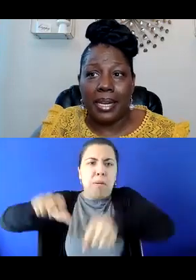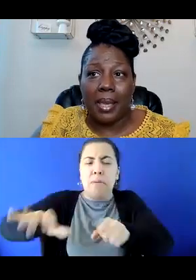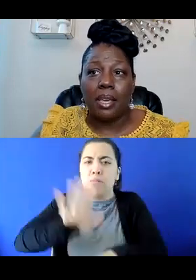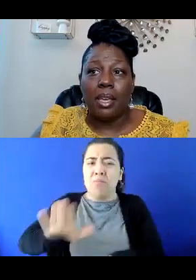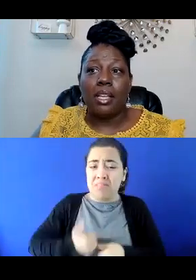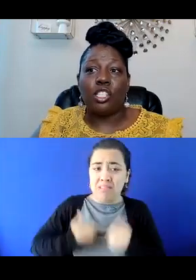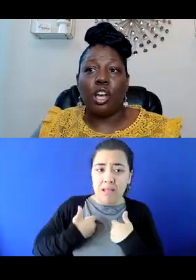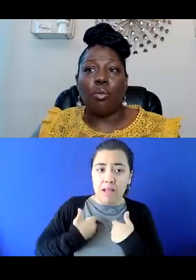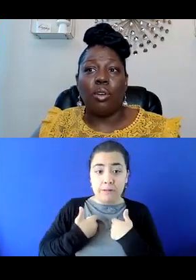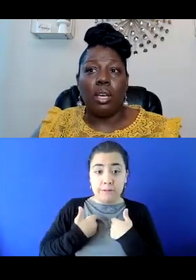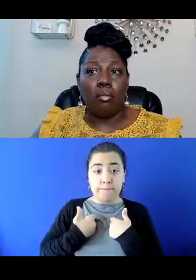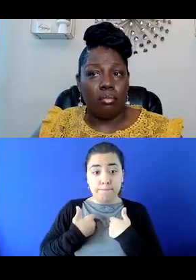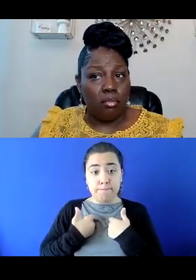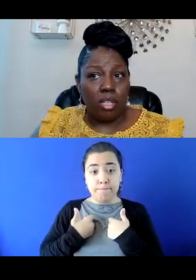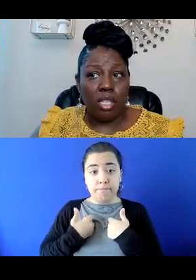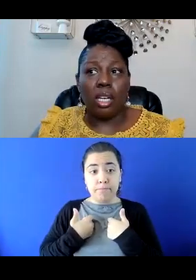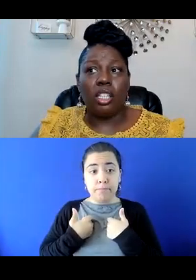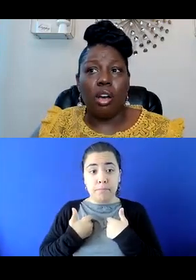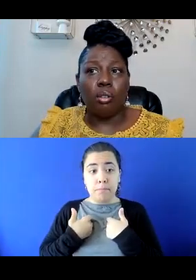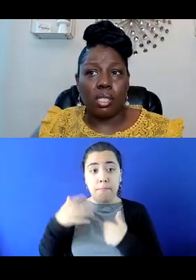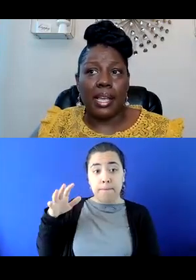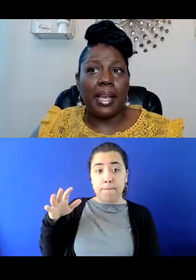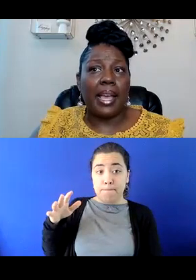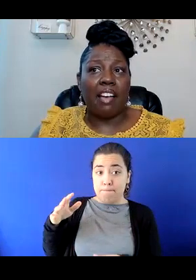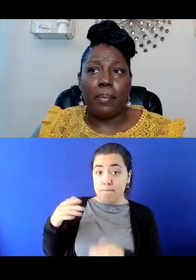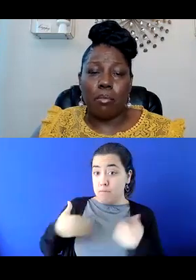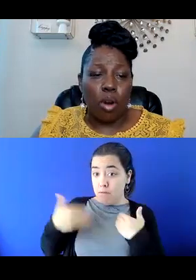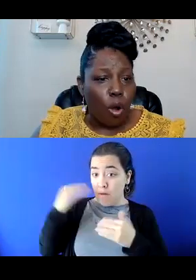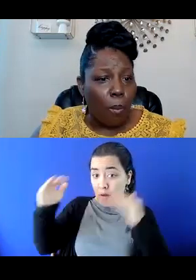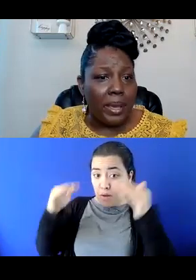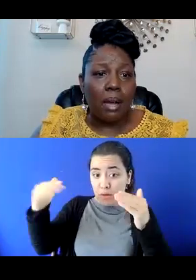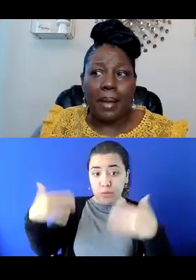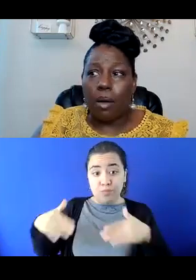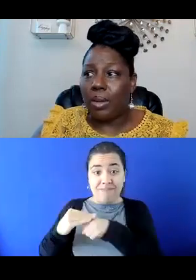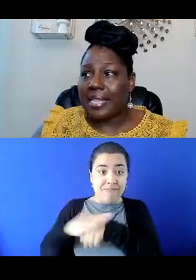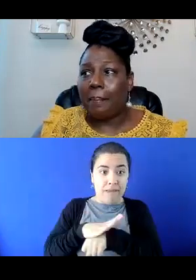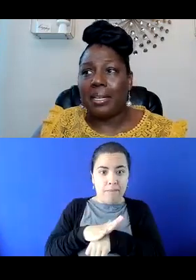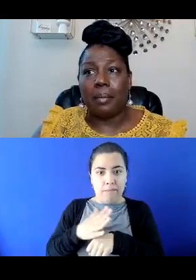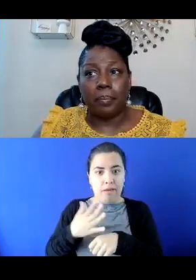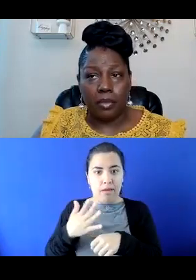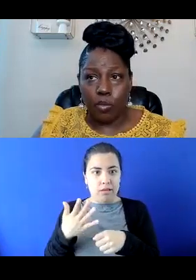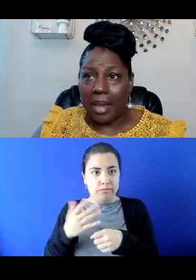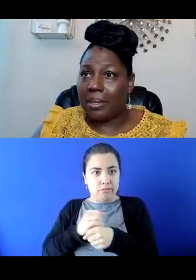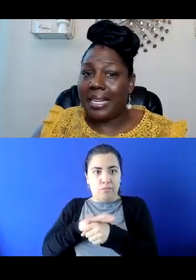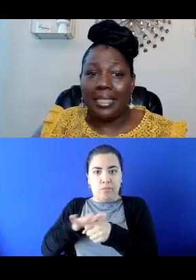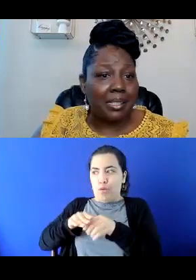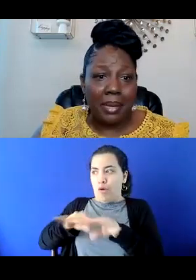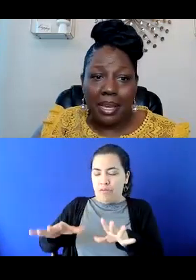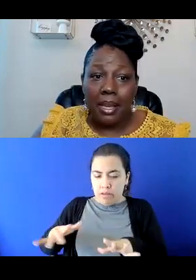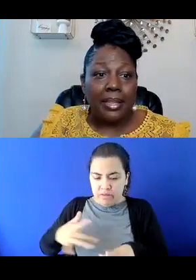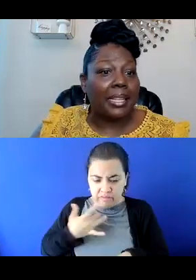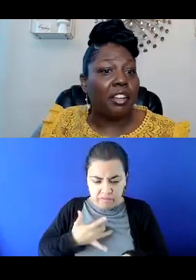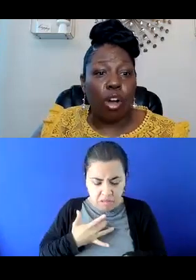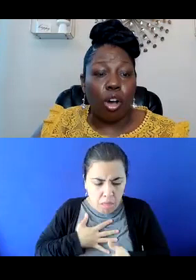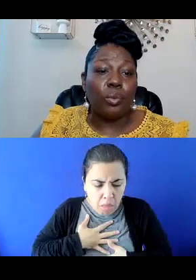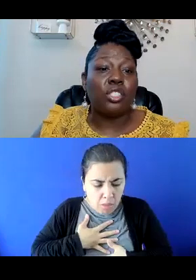COVID-19 pandemic. So, young adults have been more open about what's happening, right? But that doesn't